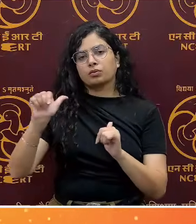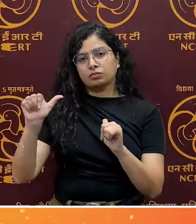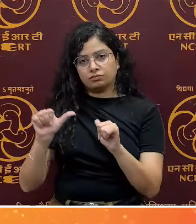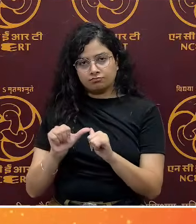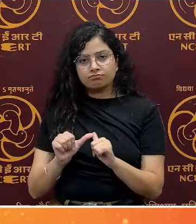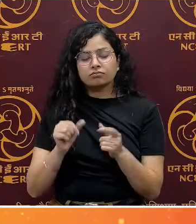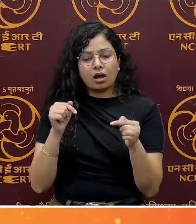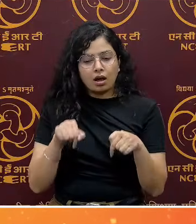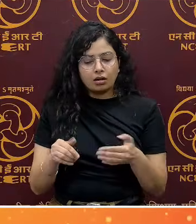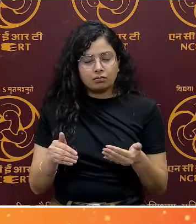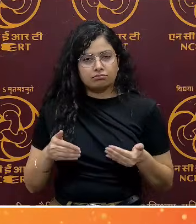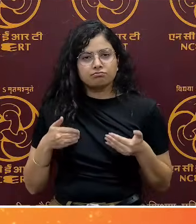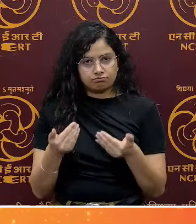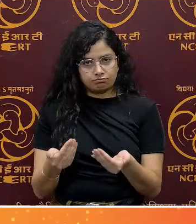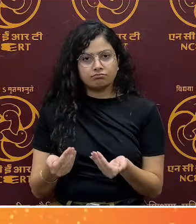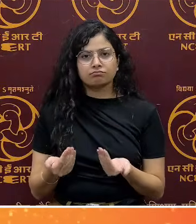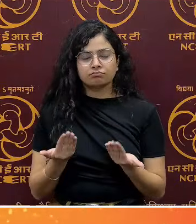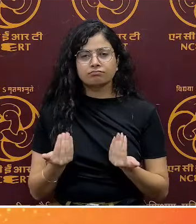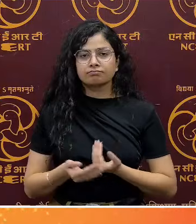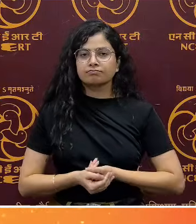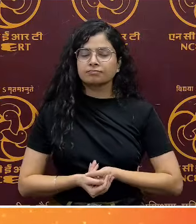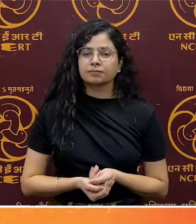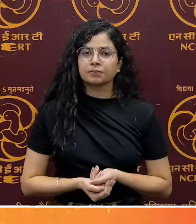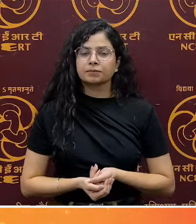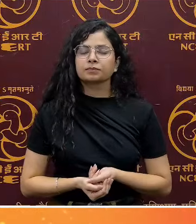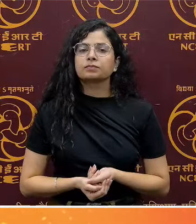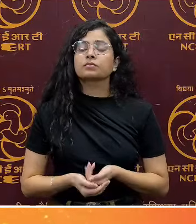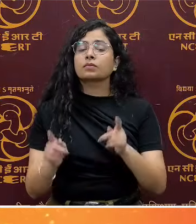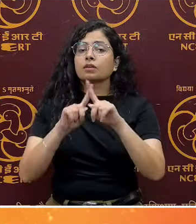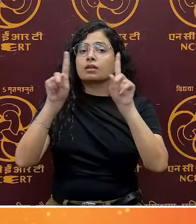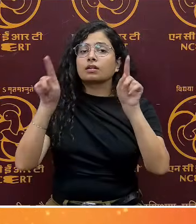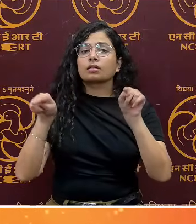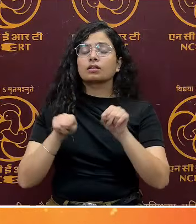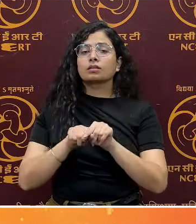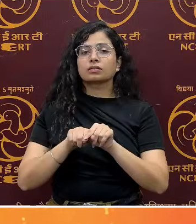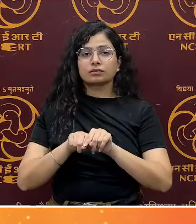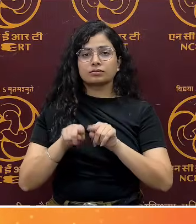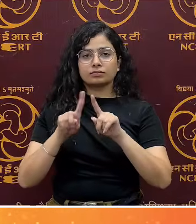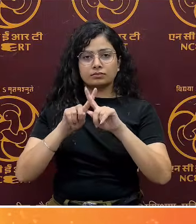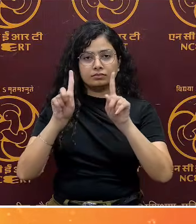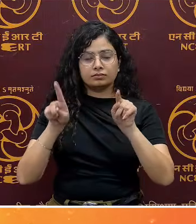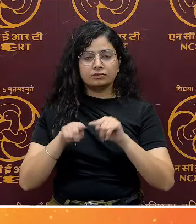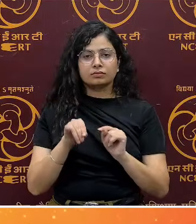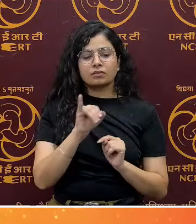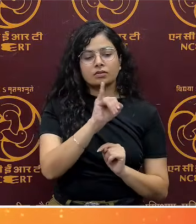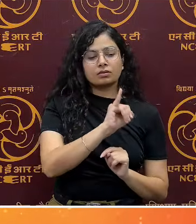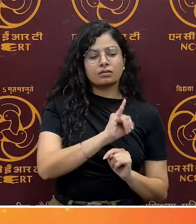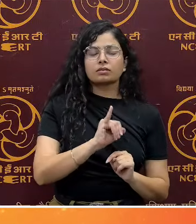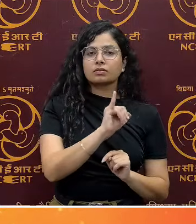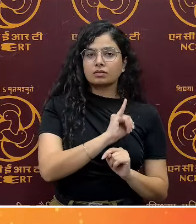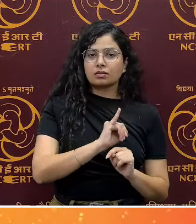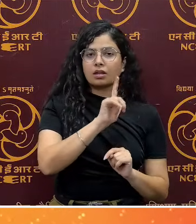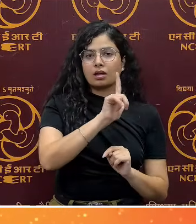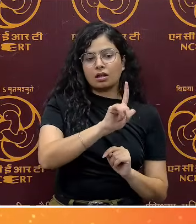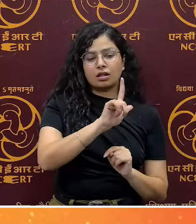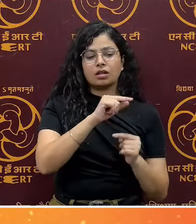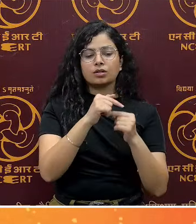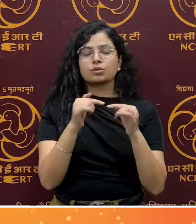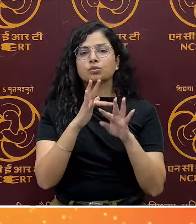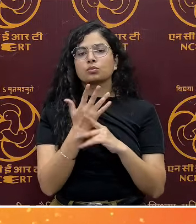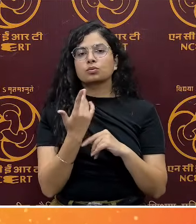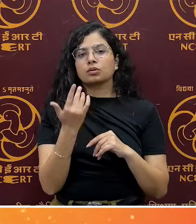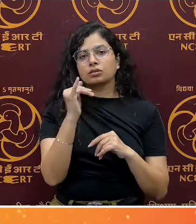sir, can we move ahead with this? Yeah. Now this rectangle is with us of 6 length and 5